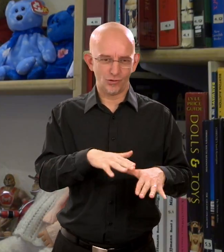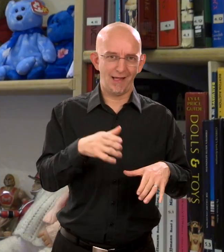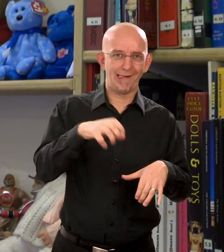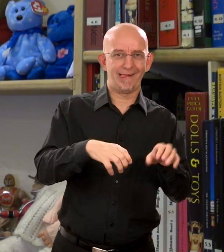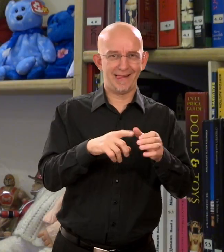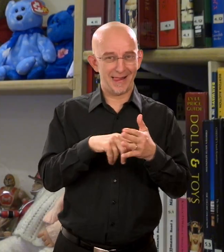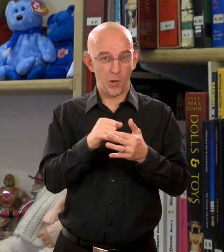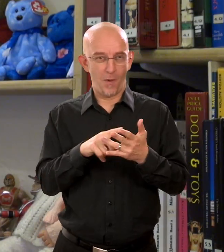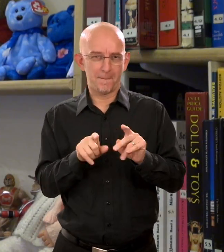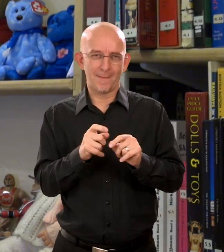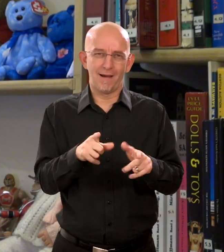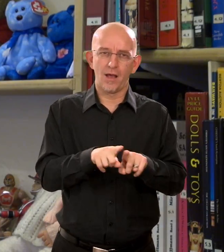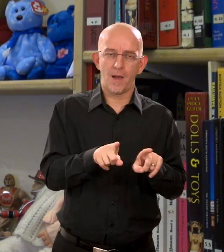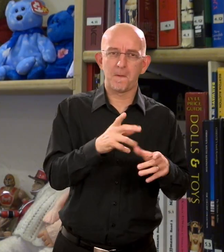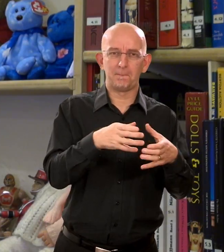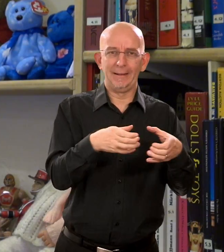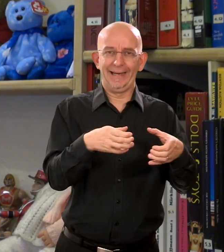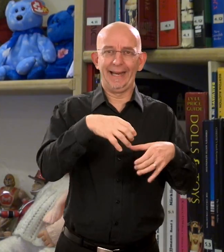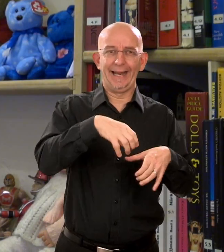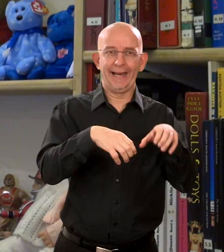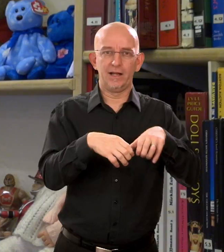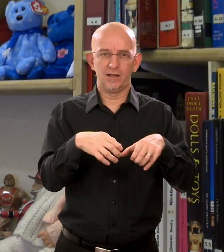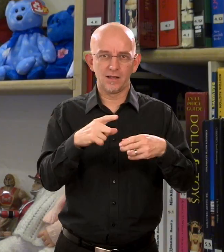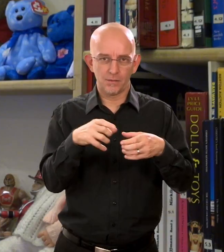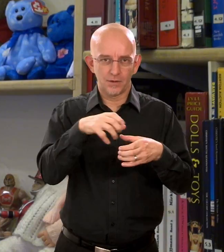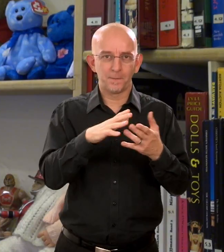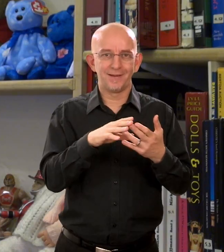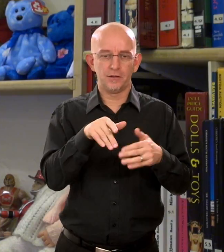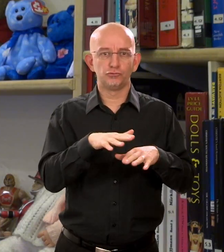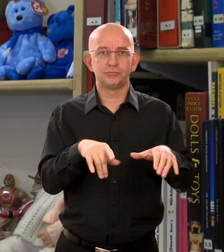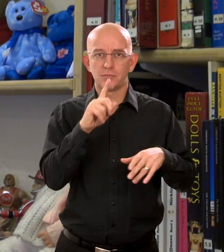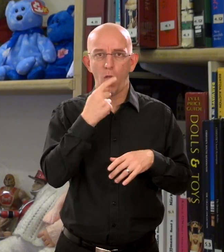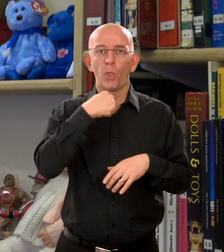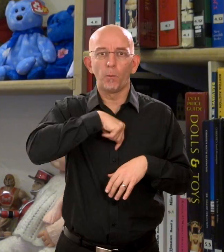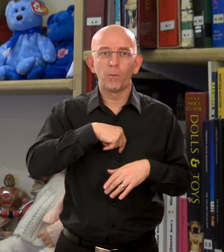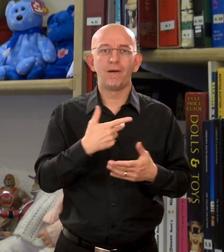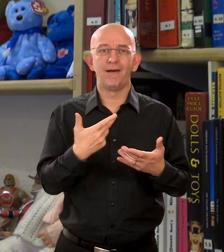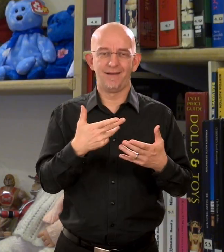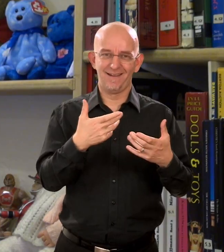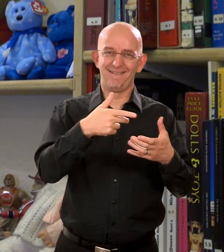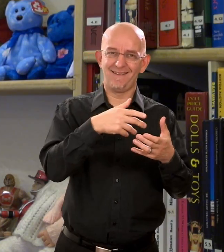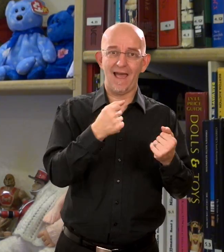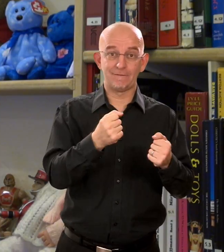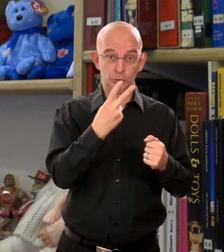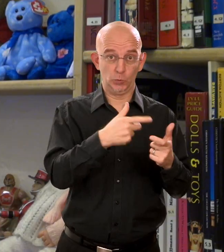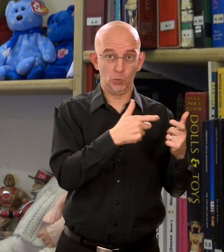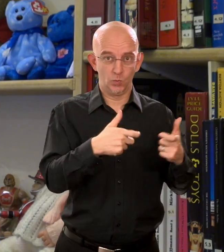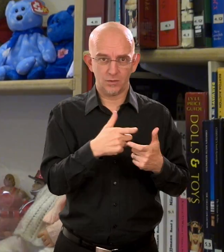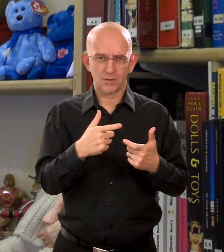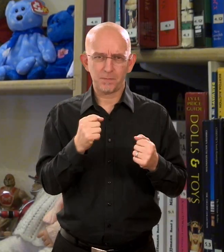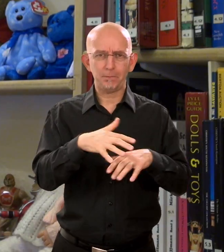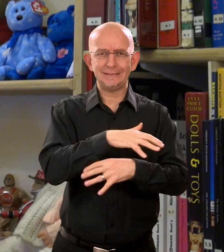them. We must have had 2 sets of Duplo that had got mixed, because we had zoo animals and we had a